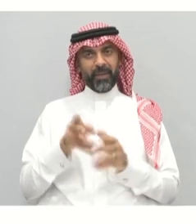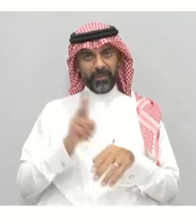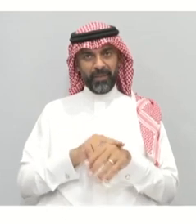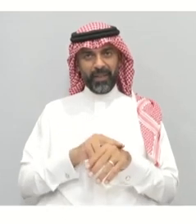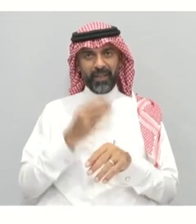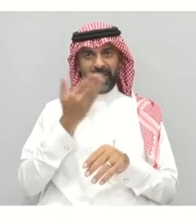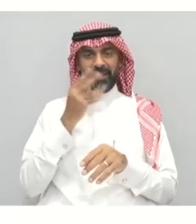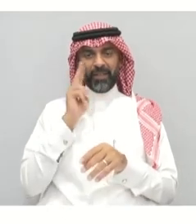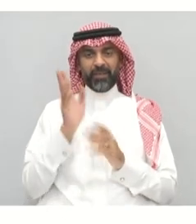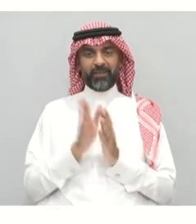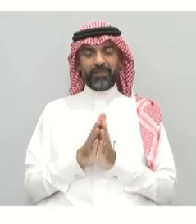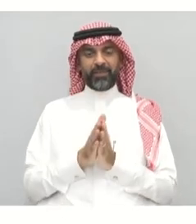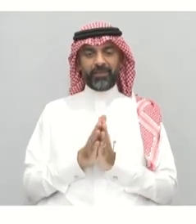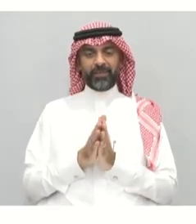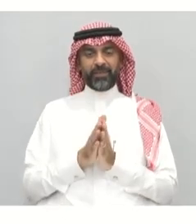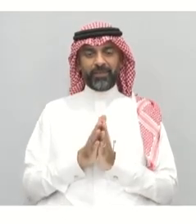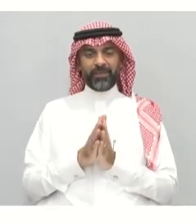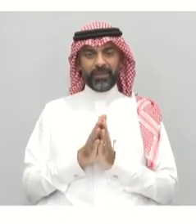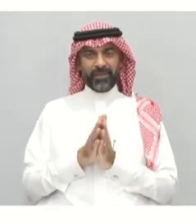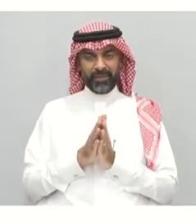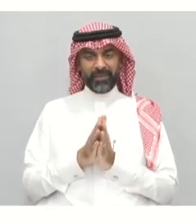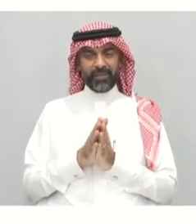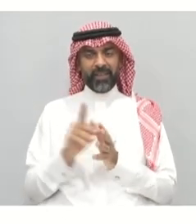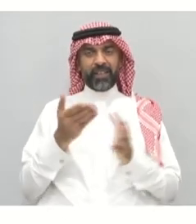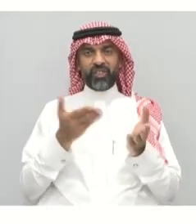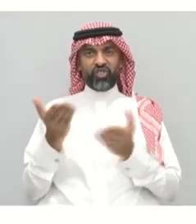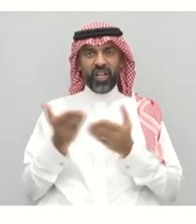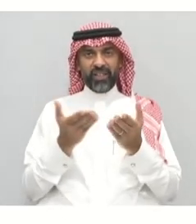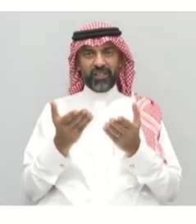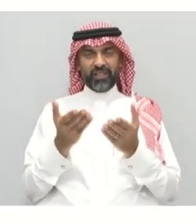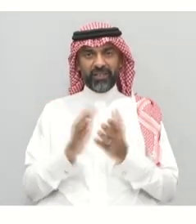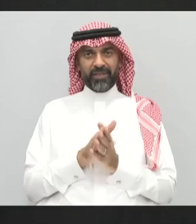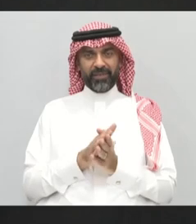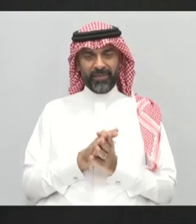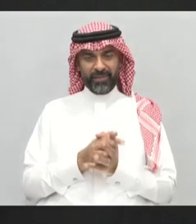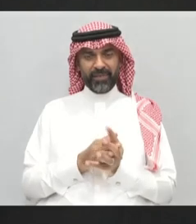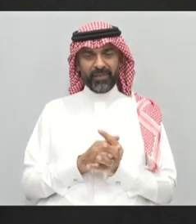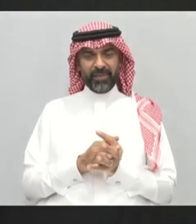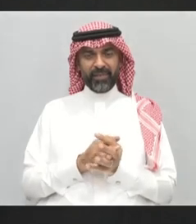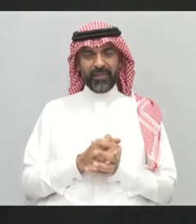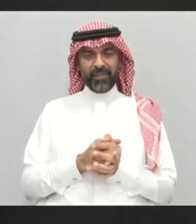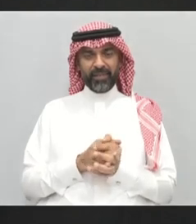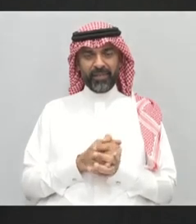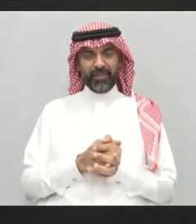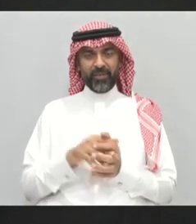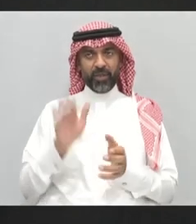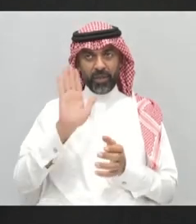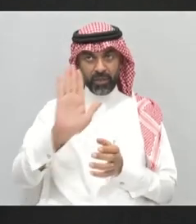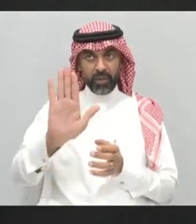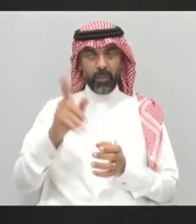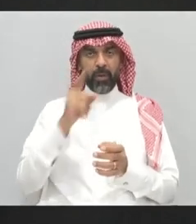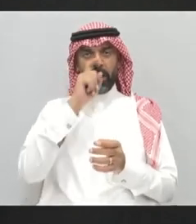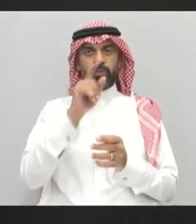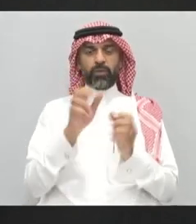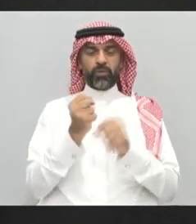Okay, so now when we will chant together, I wanted to do the action. When we say stop, you have to do like this,